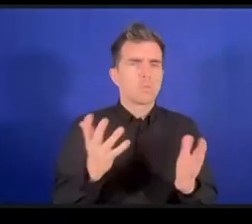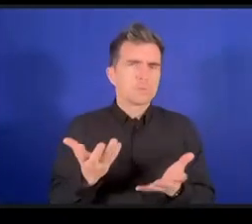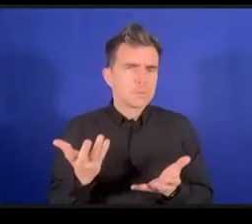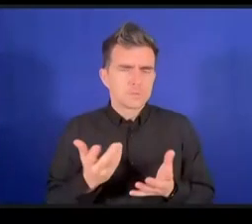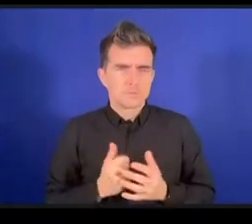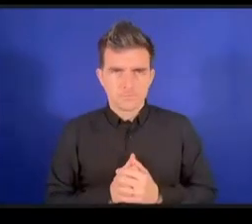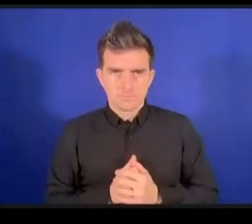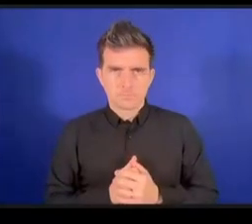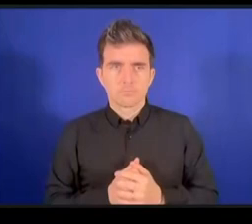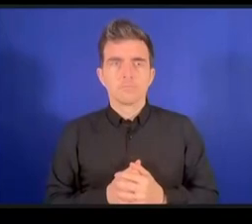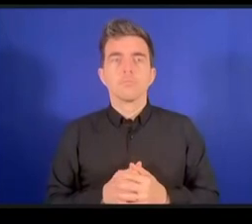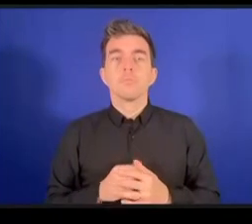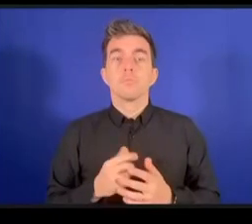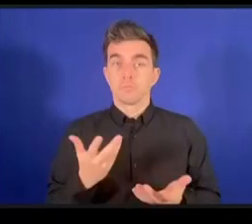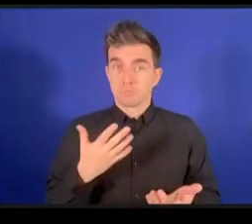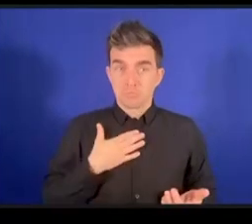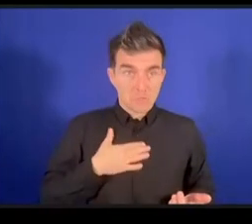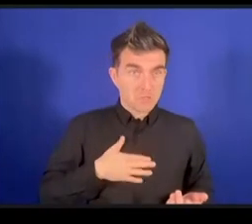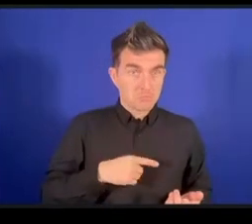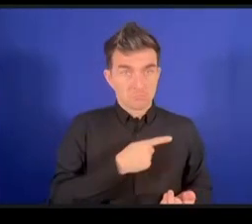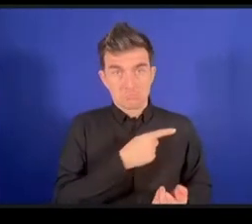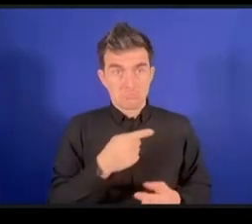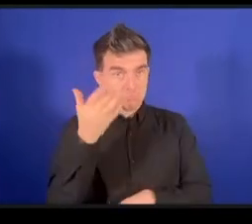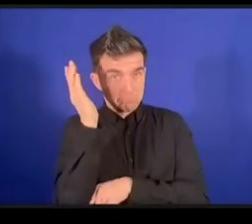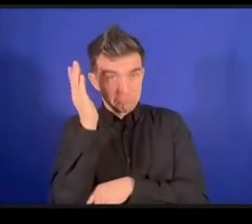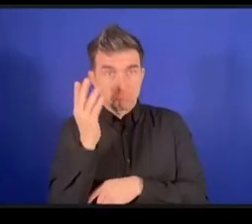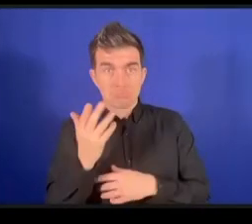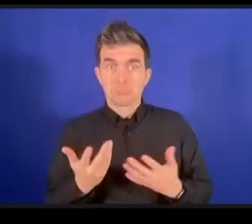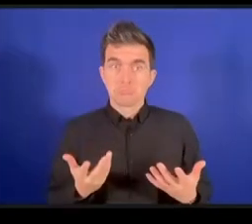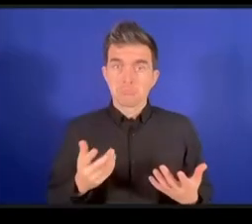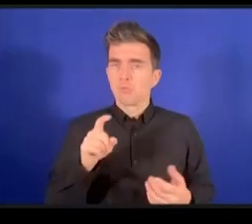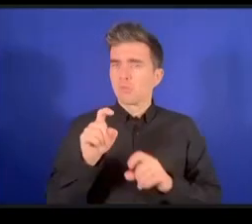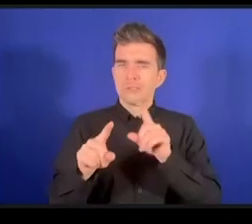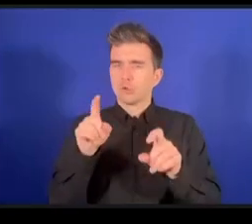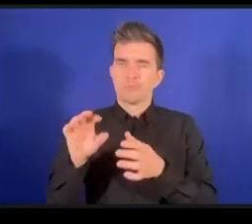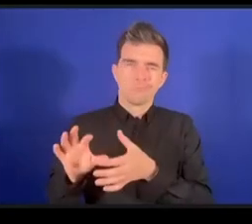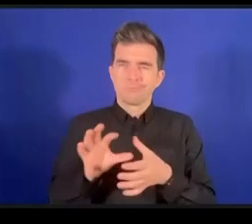standards. And I know we have a dynamic coalition on standards.